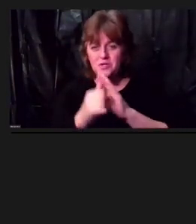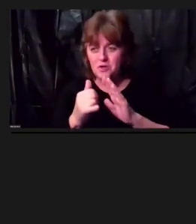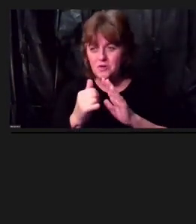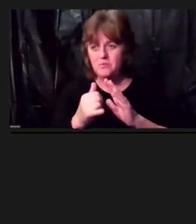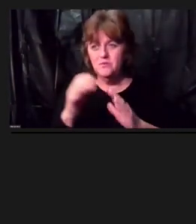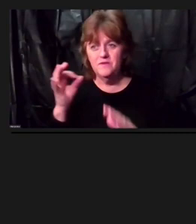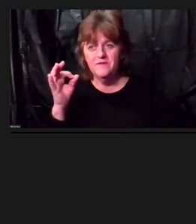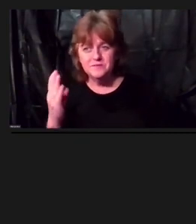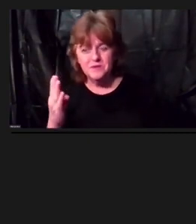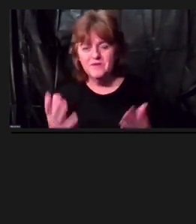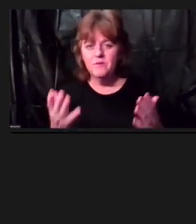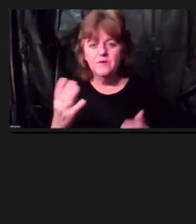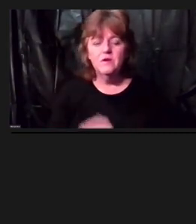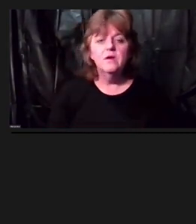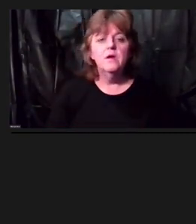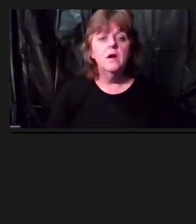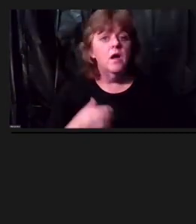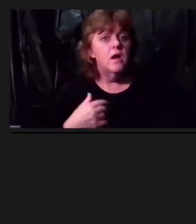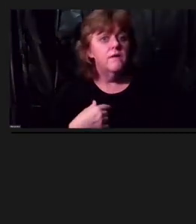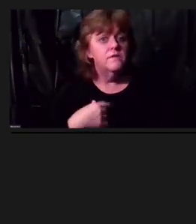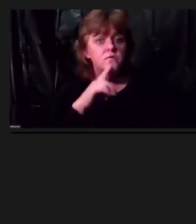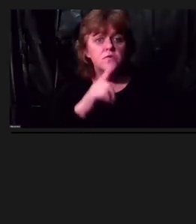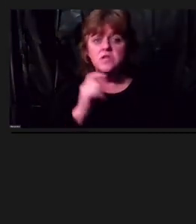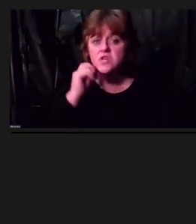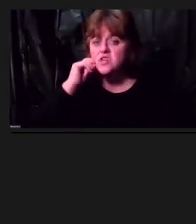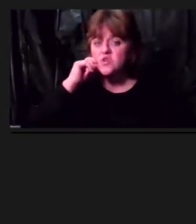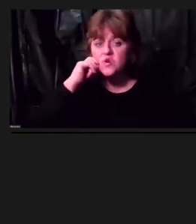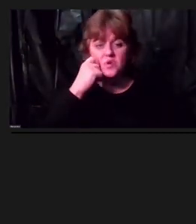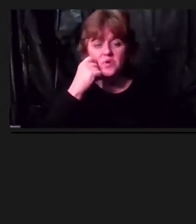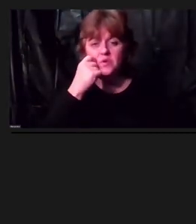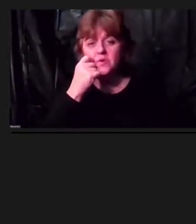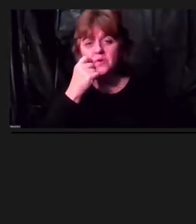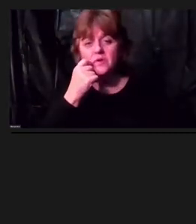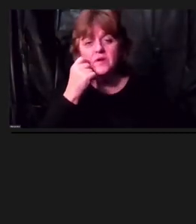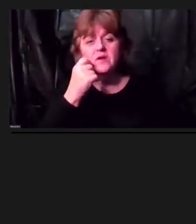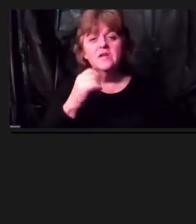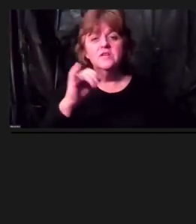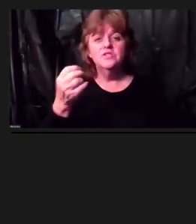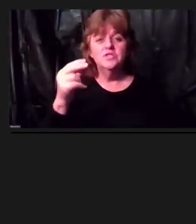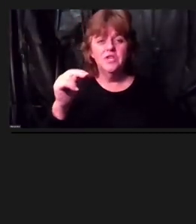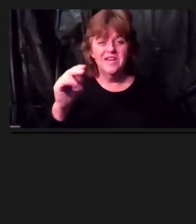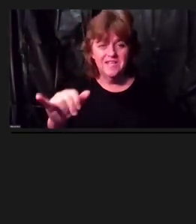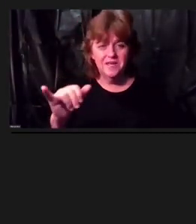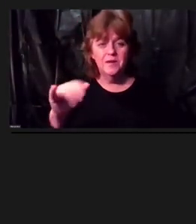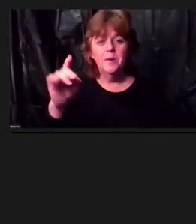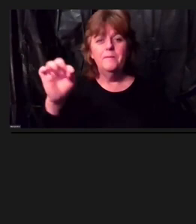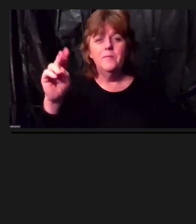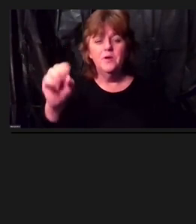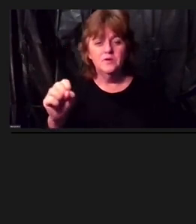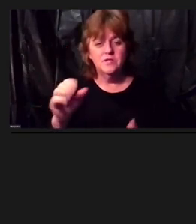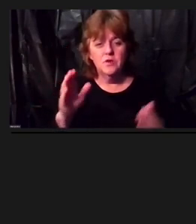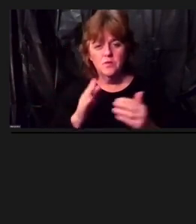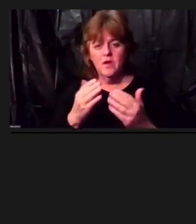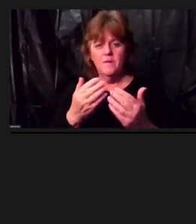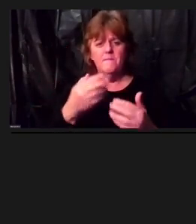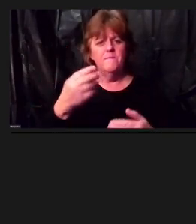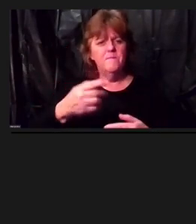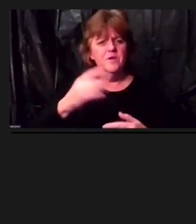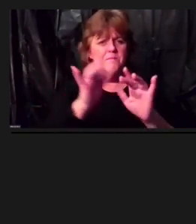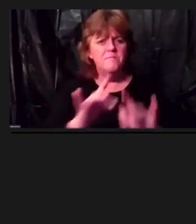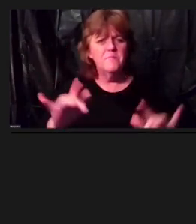or something. And I've got this really cool Johnny Burns inspired massive curved computer